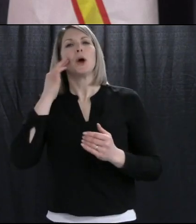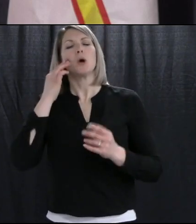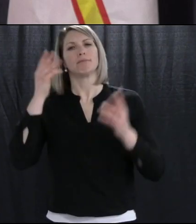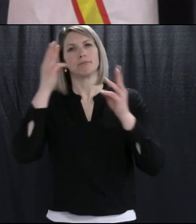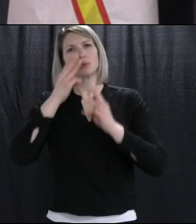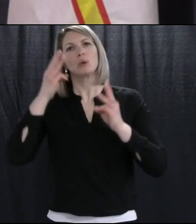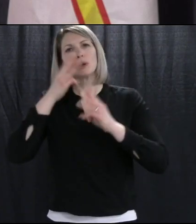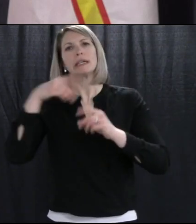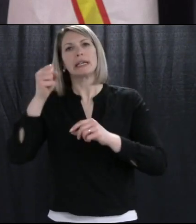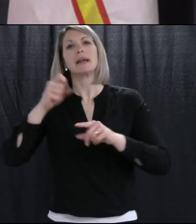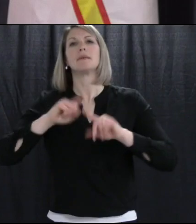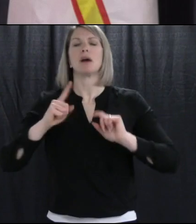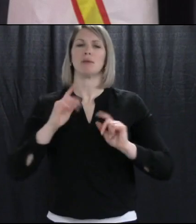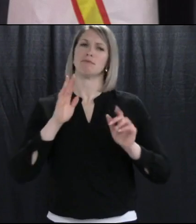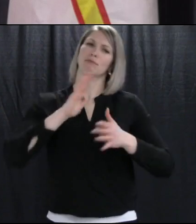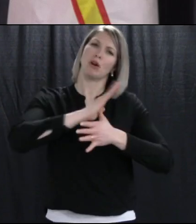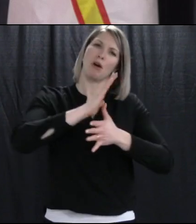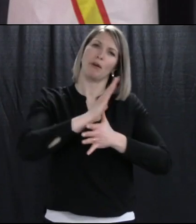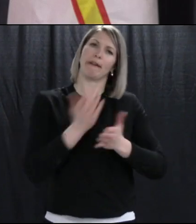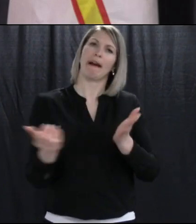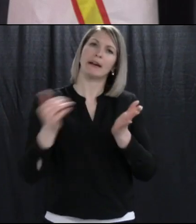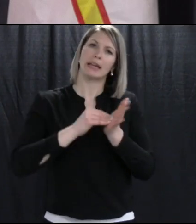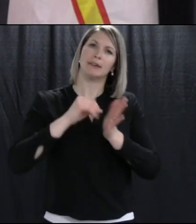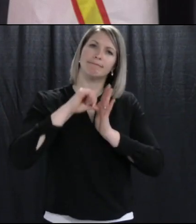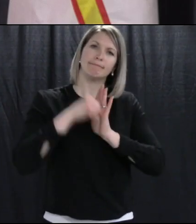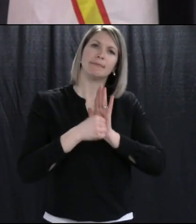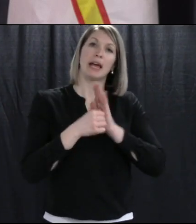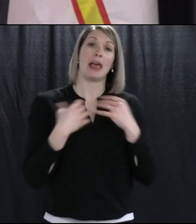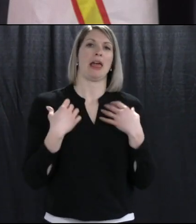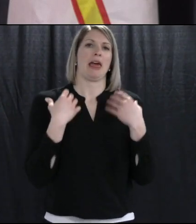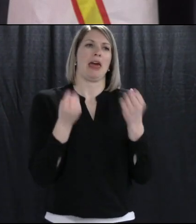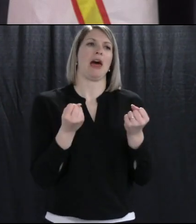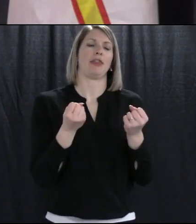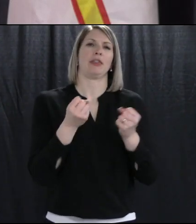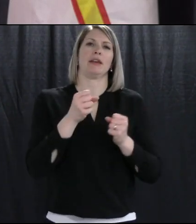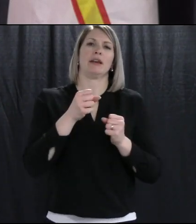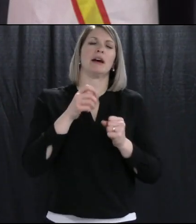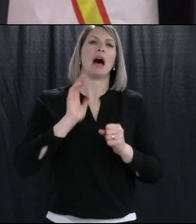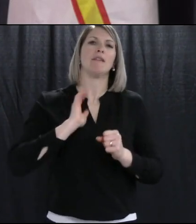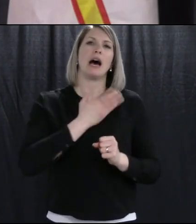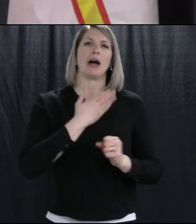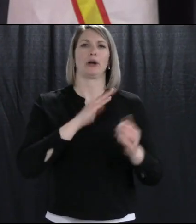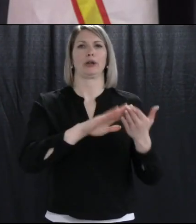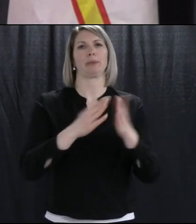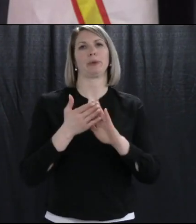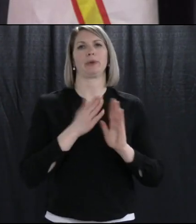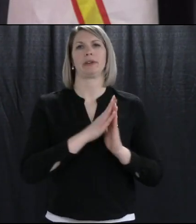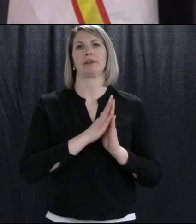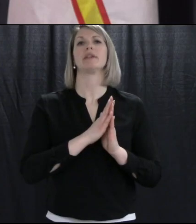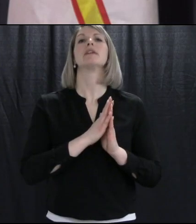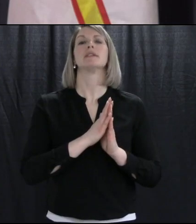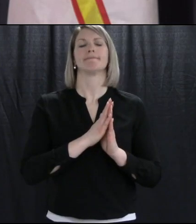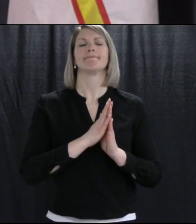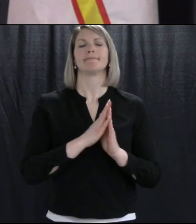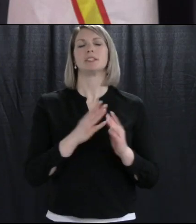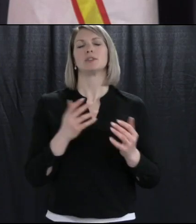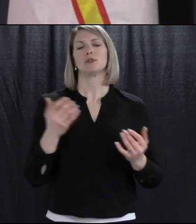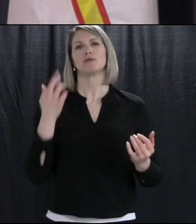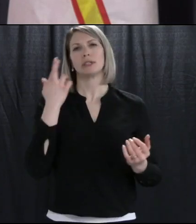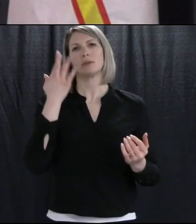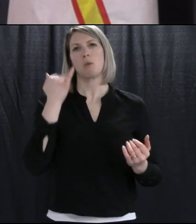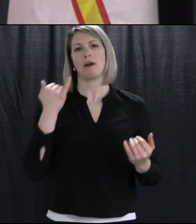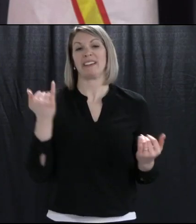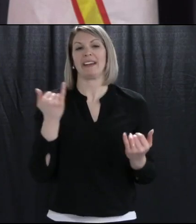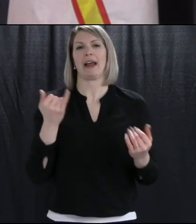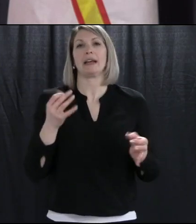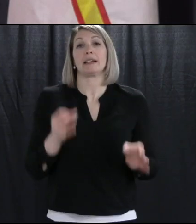of Newfoundlanders and Labradorians, the economy of Newfoundland and Labrador. We are expecting that measures that we're taking today